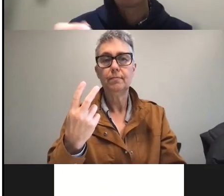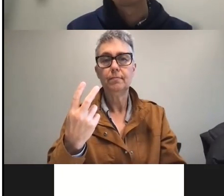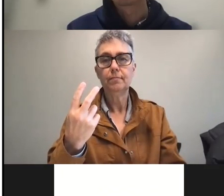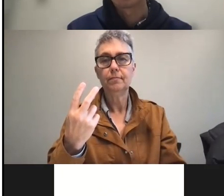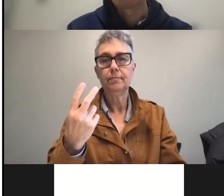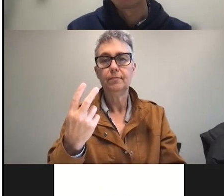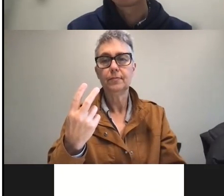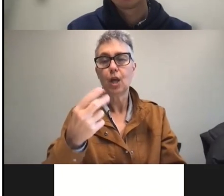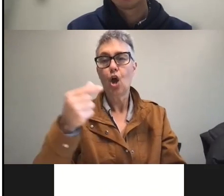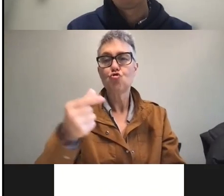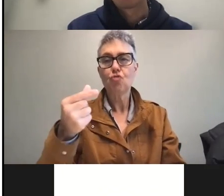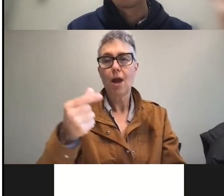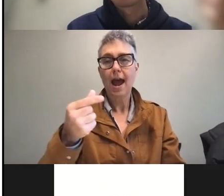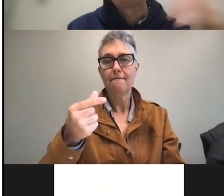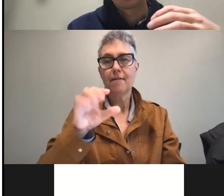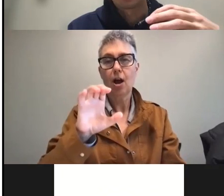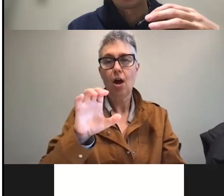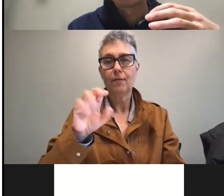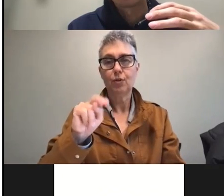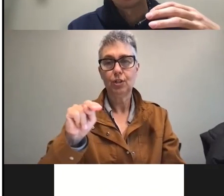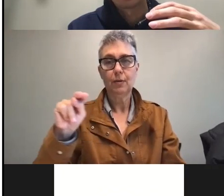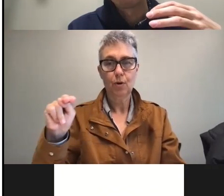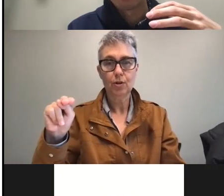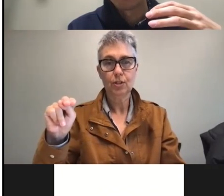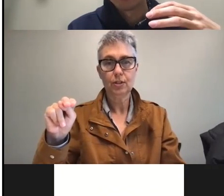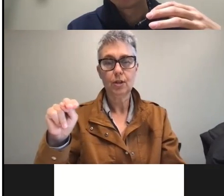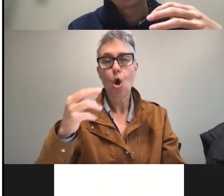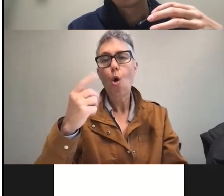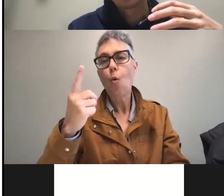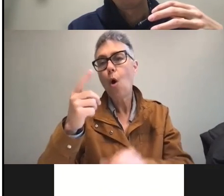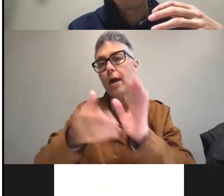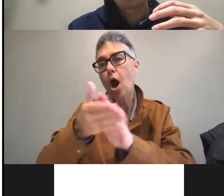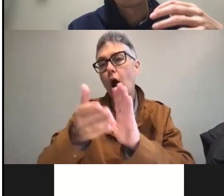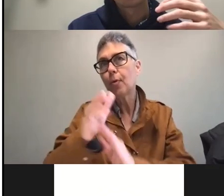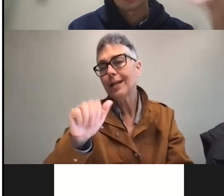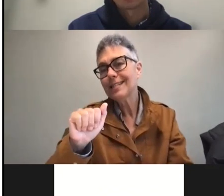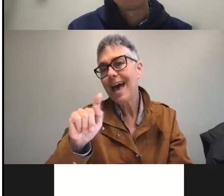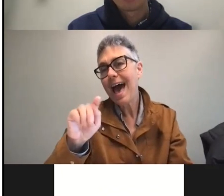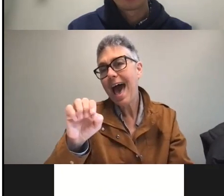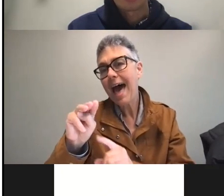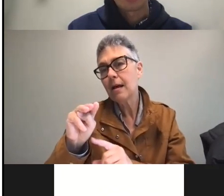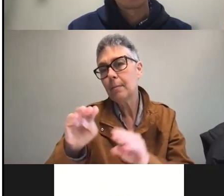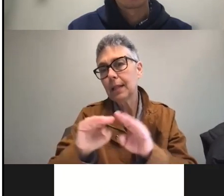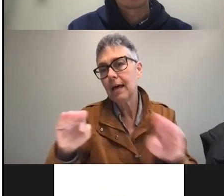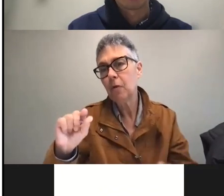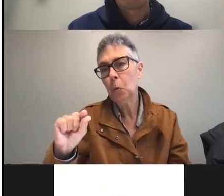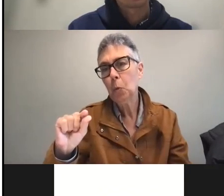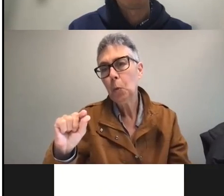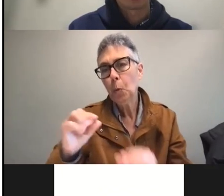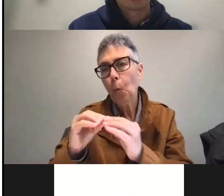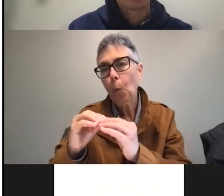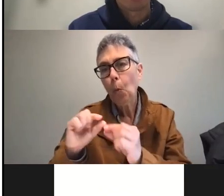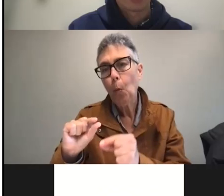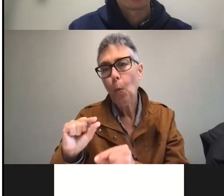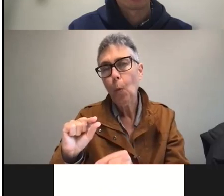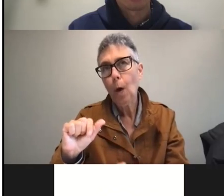graph convolutional networks. One is operating at the atom level, just everything is just atom. And for example,